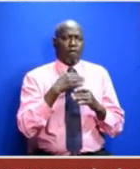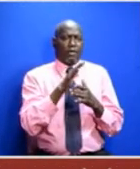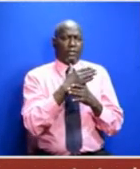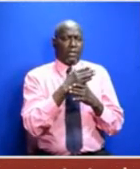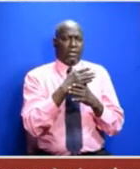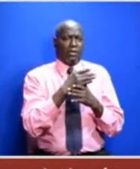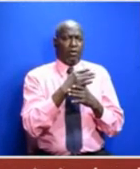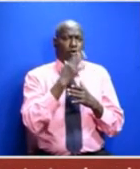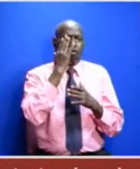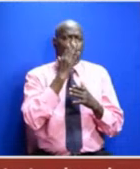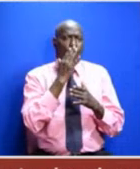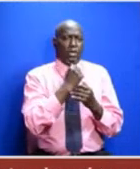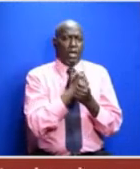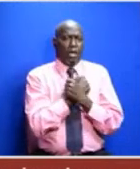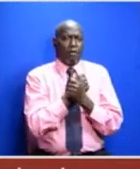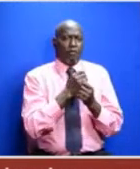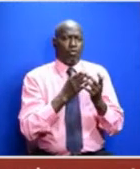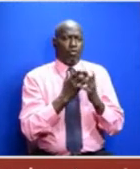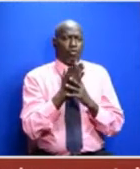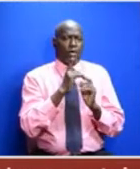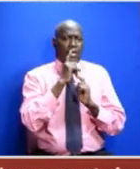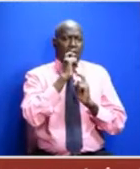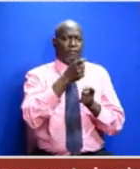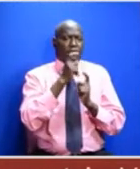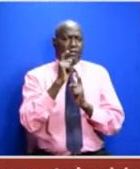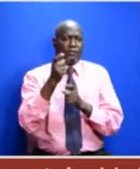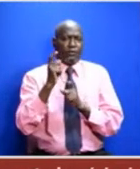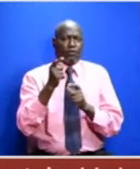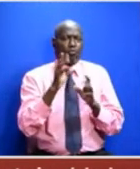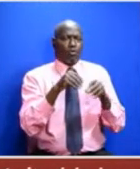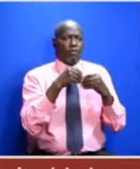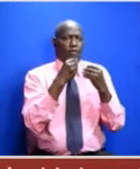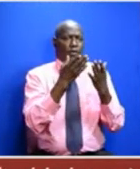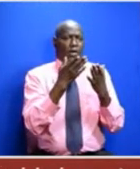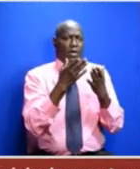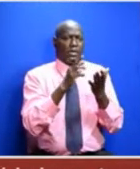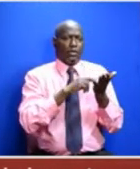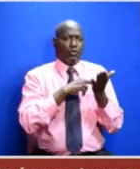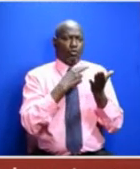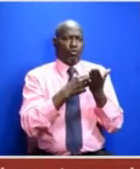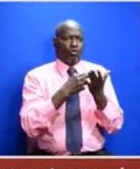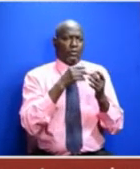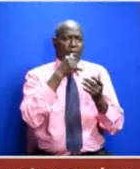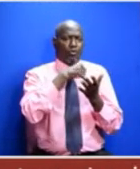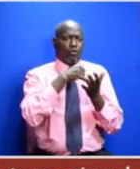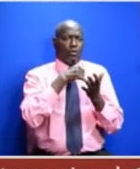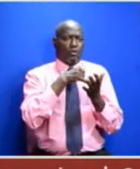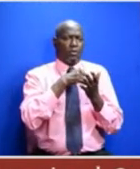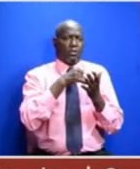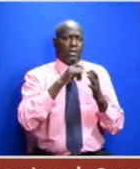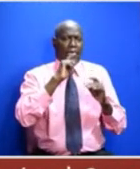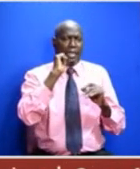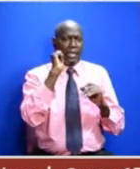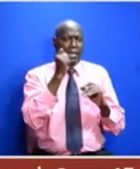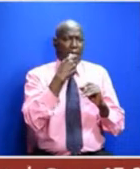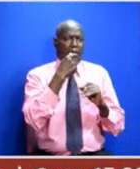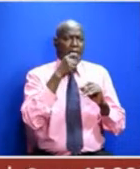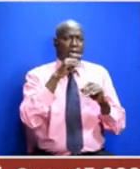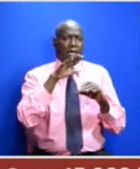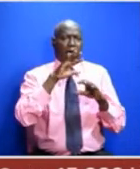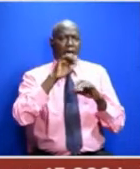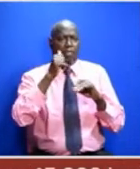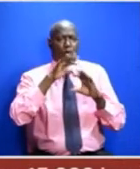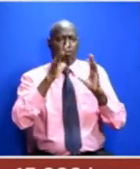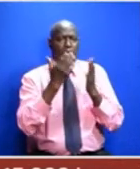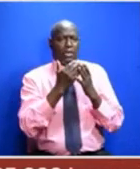sharing God's love through the gift of providing under-resourced communities around the world, including Kenya, with clean,